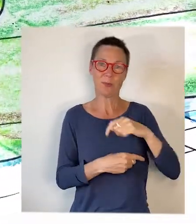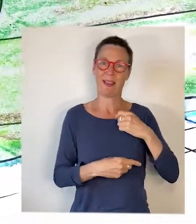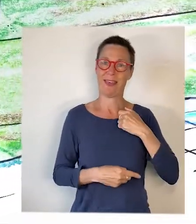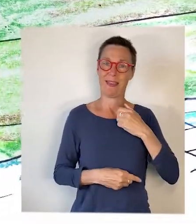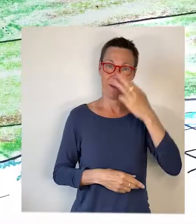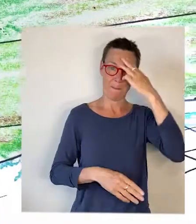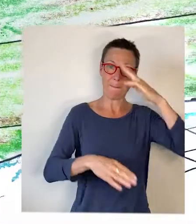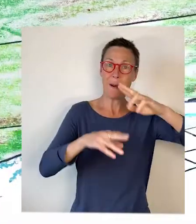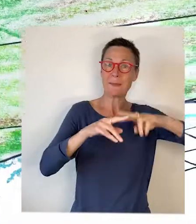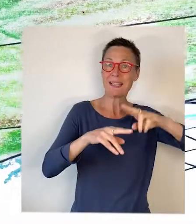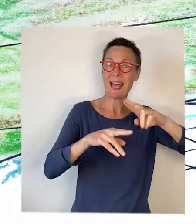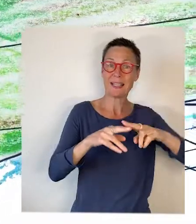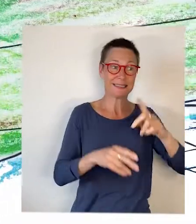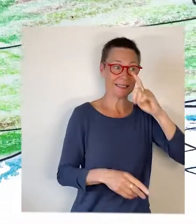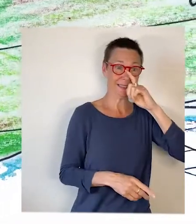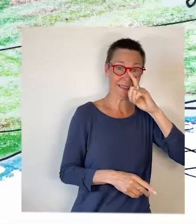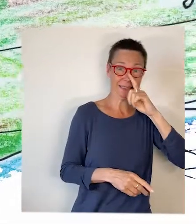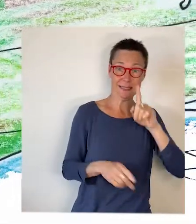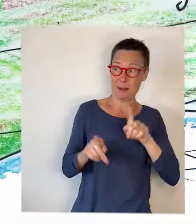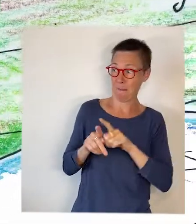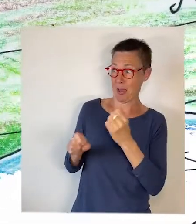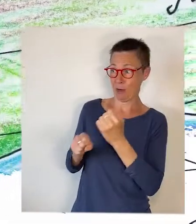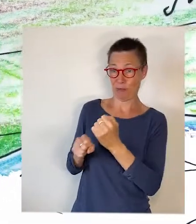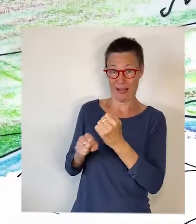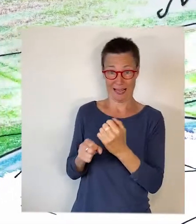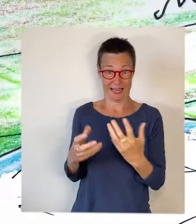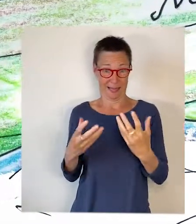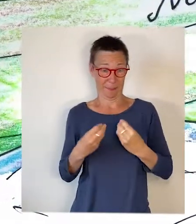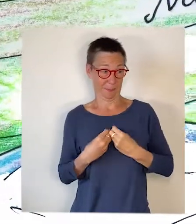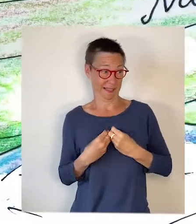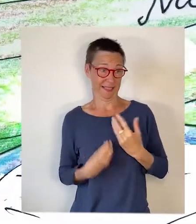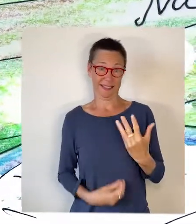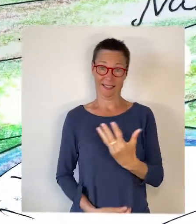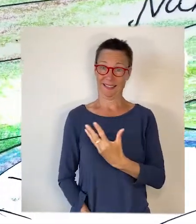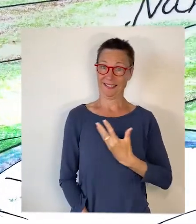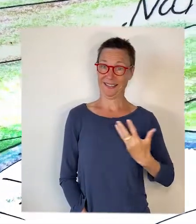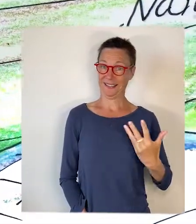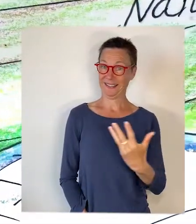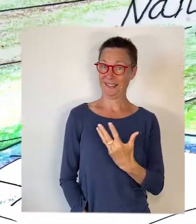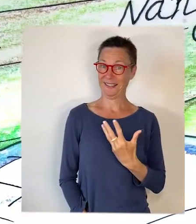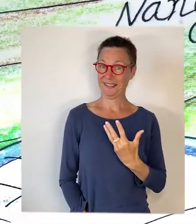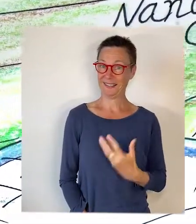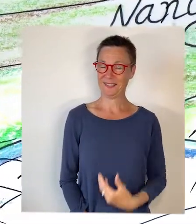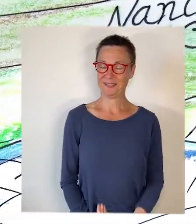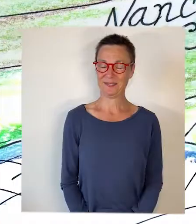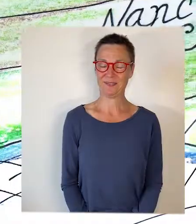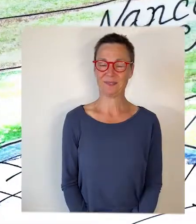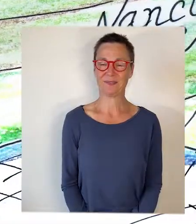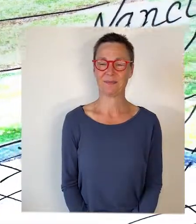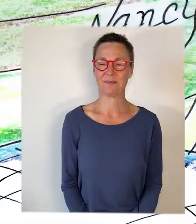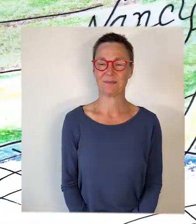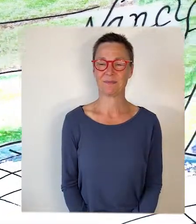all together, Mum, Dad, Sister Heather, Granny and me.